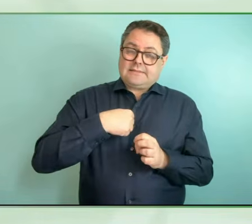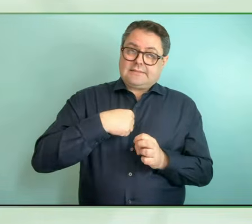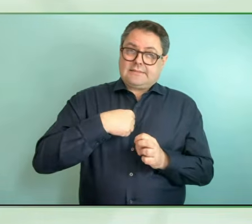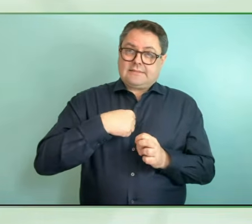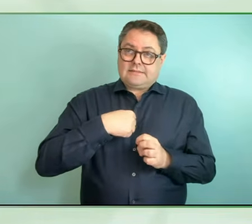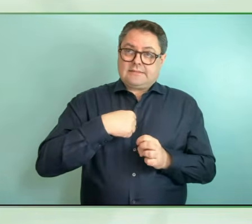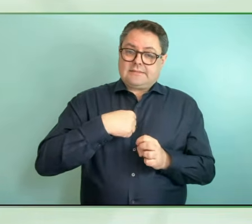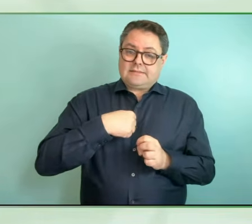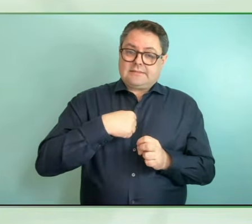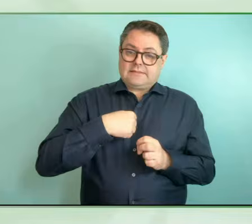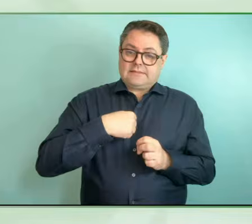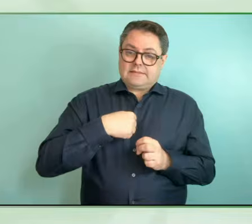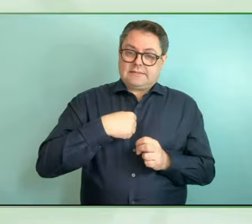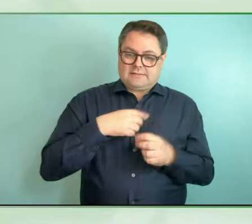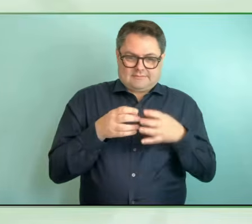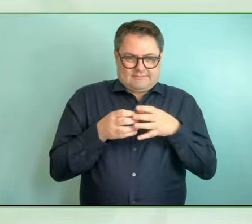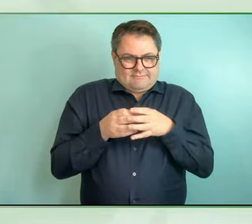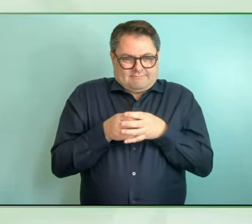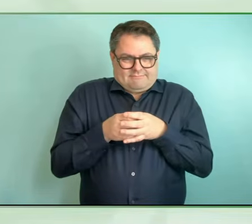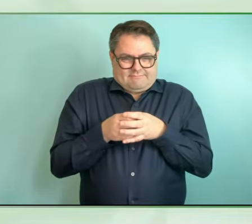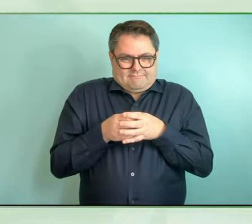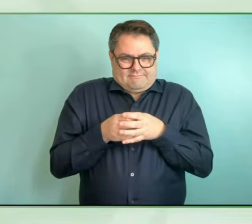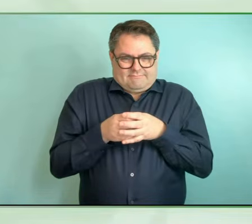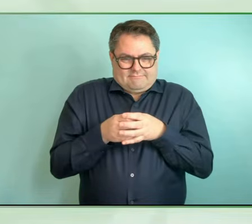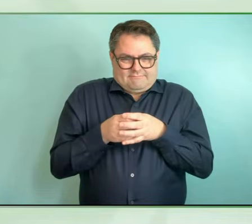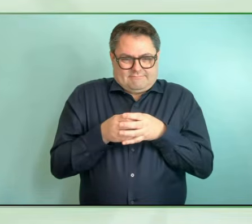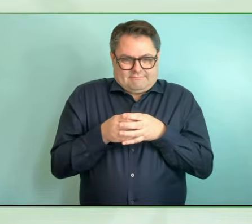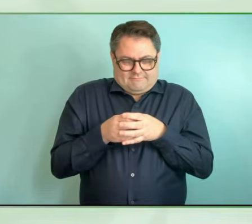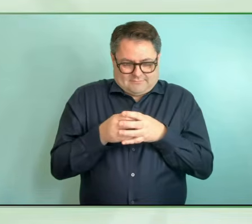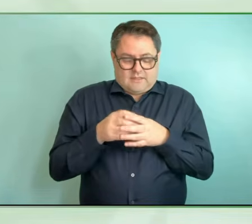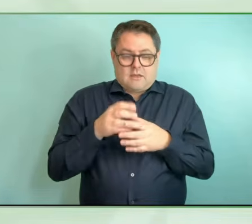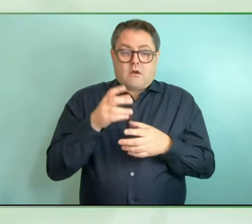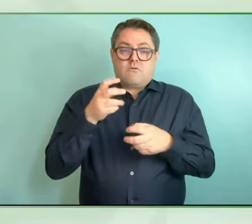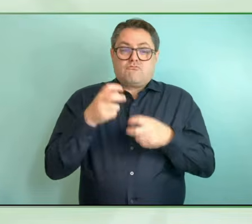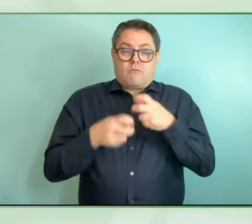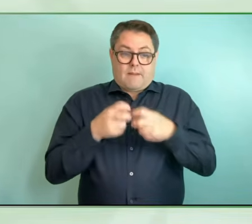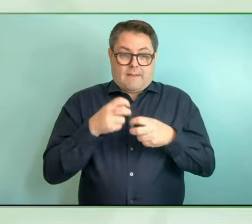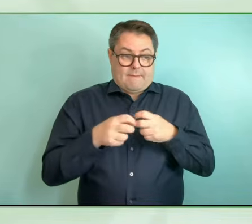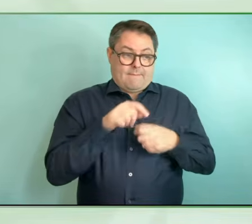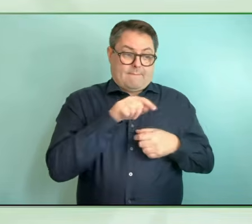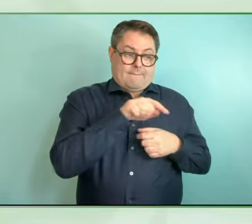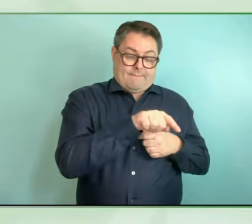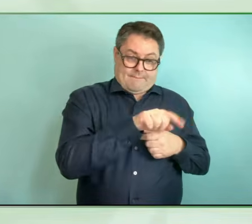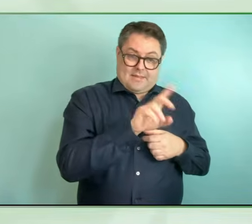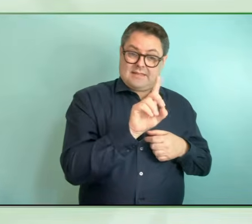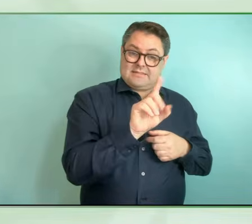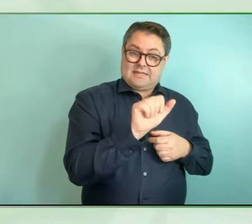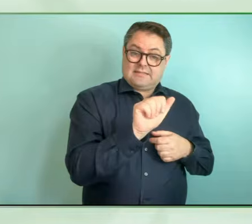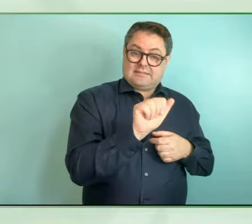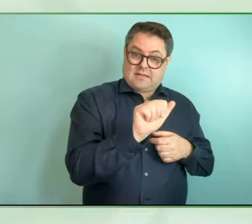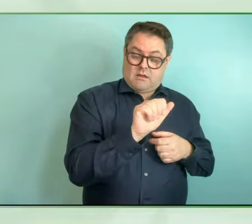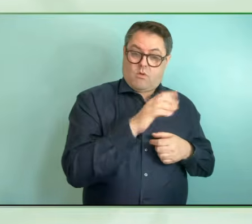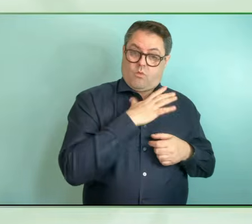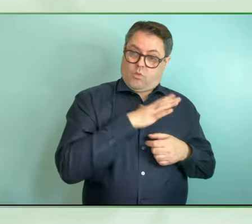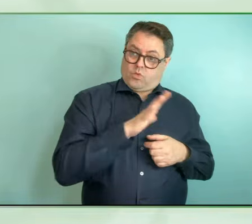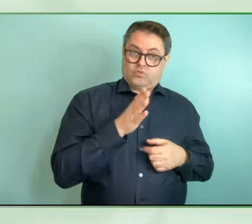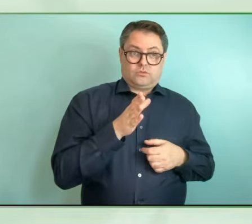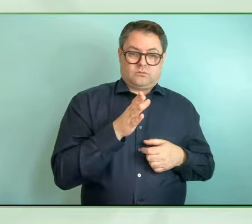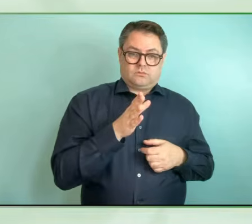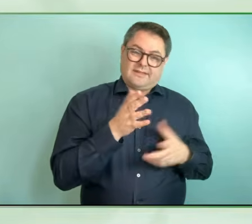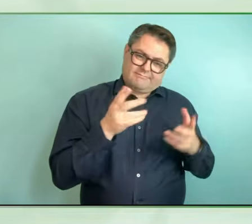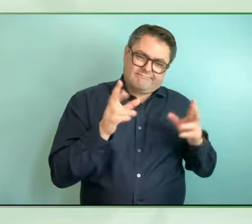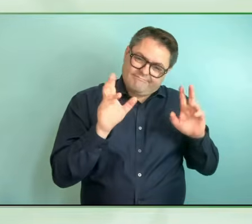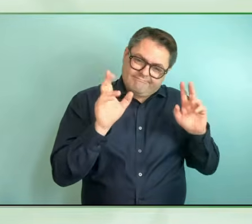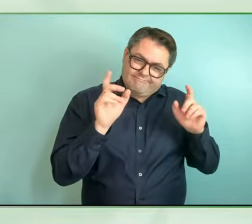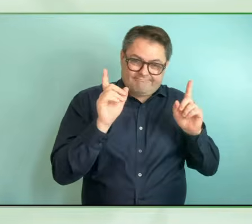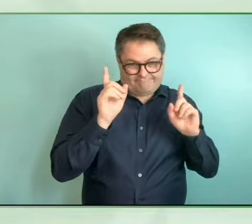enough people to actually add the data, because most of the time you have to be in the city. You have to actually